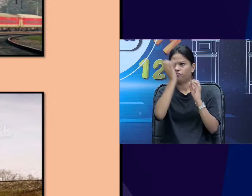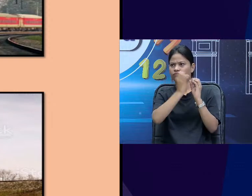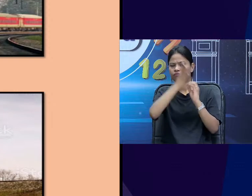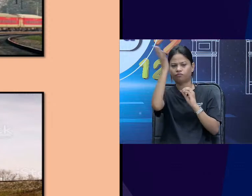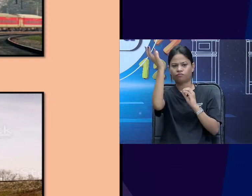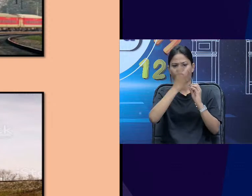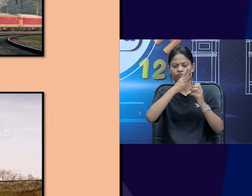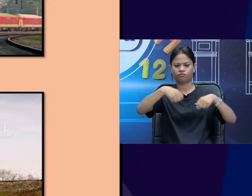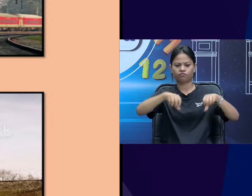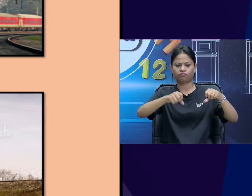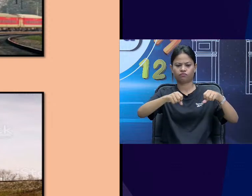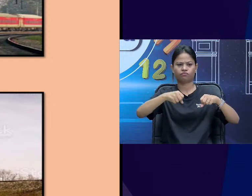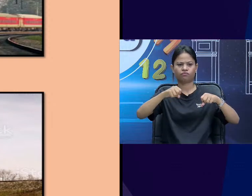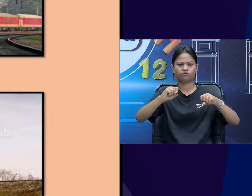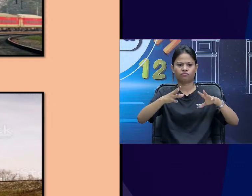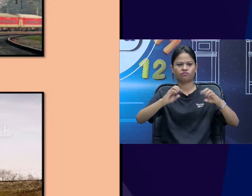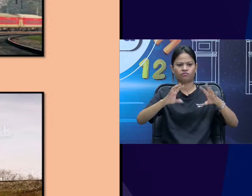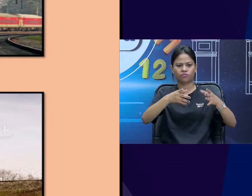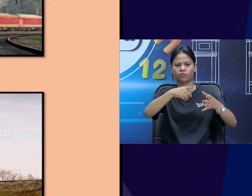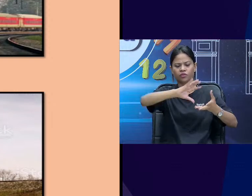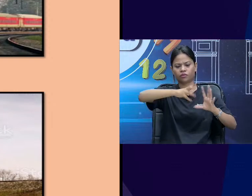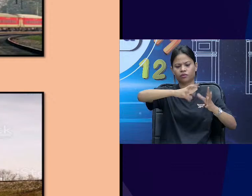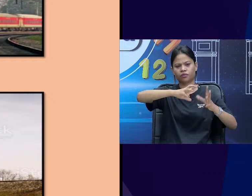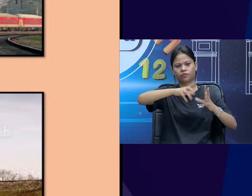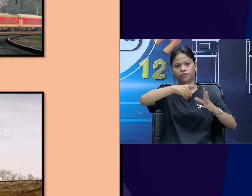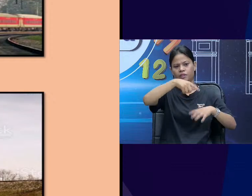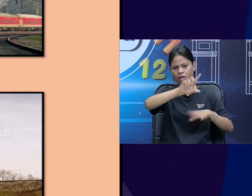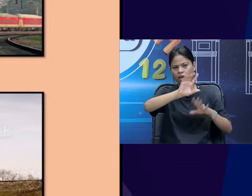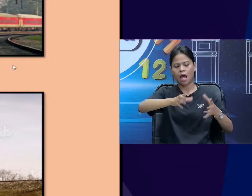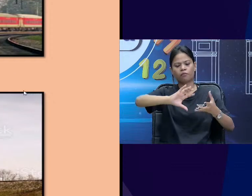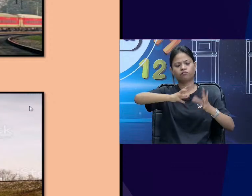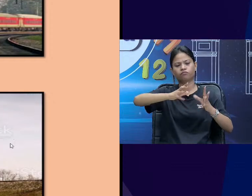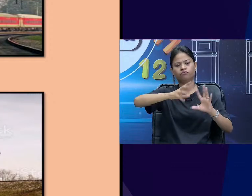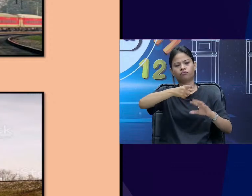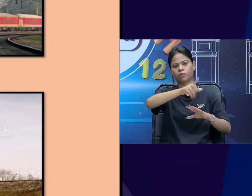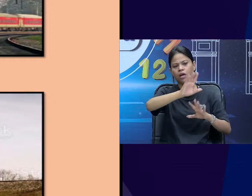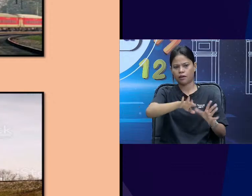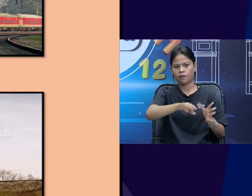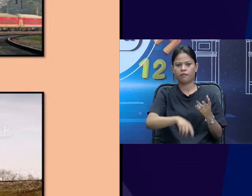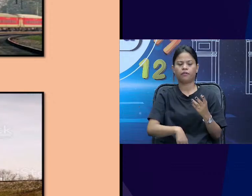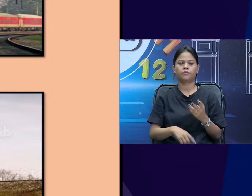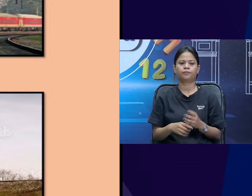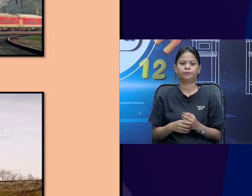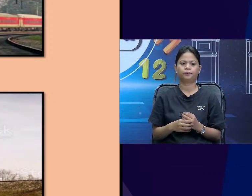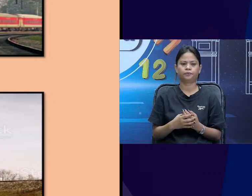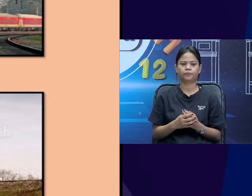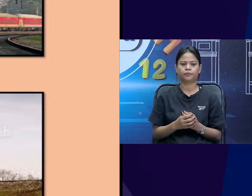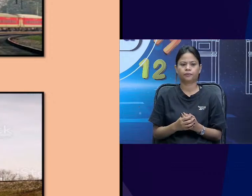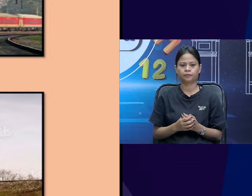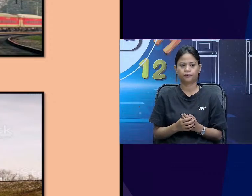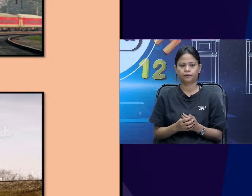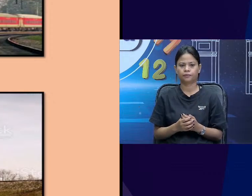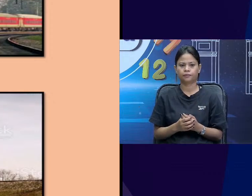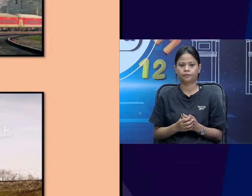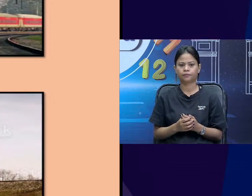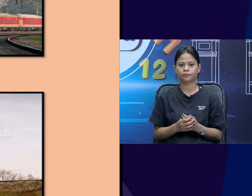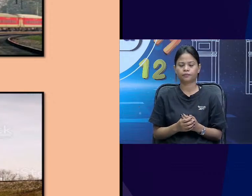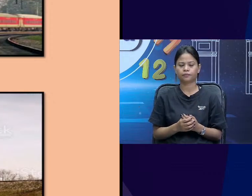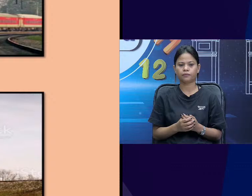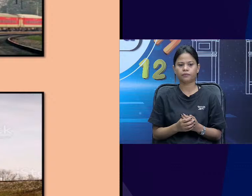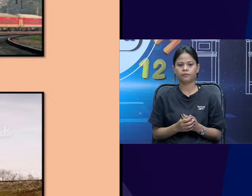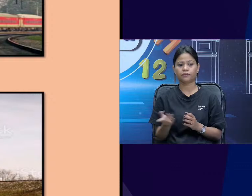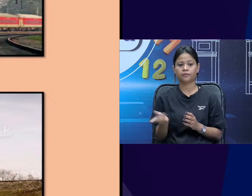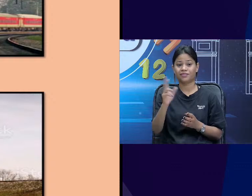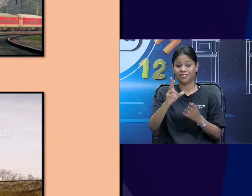is attached to several bogies. Similarly, the steam engine is also attached to